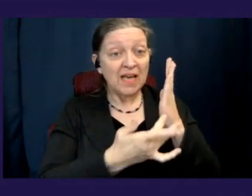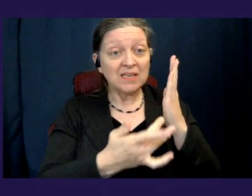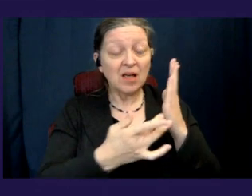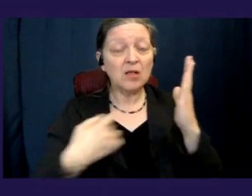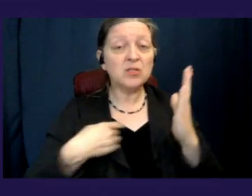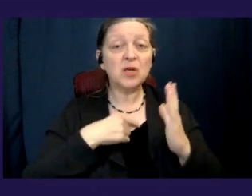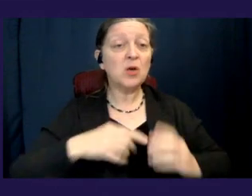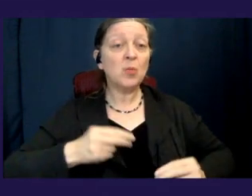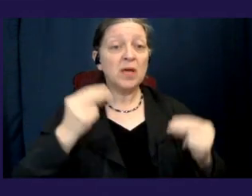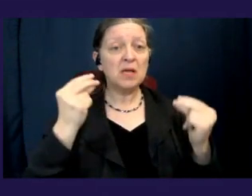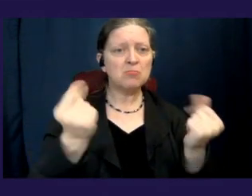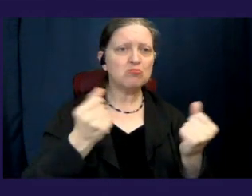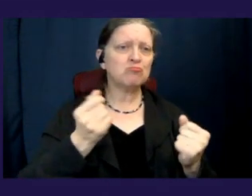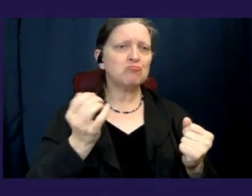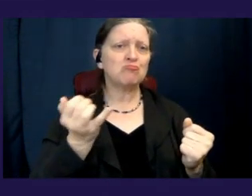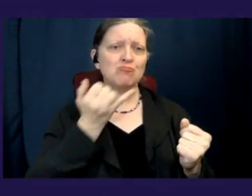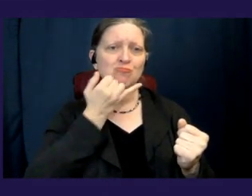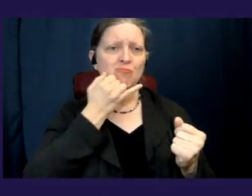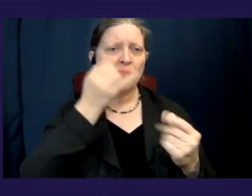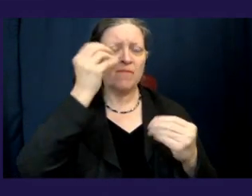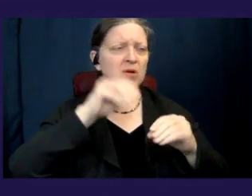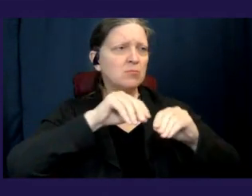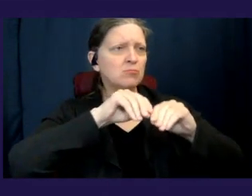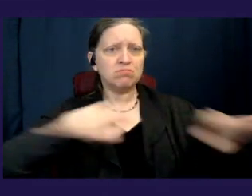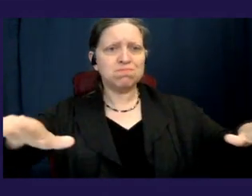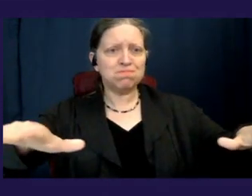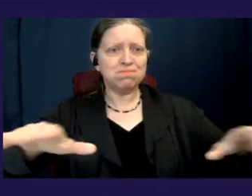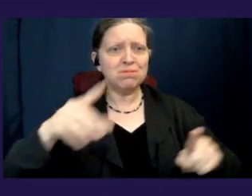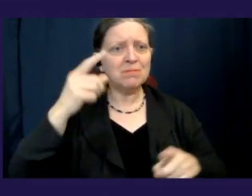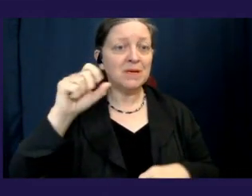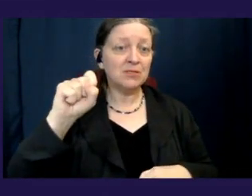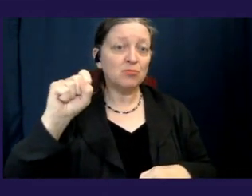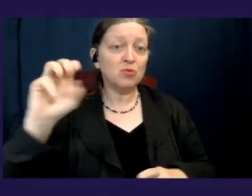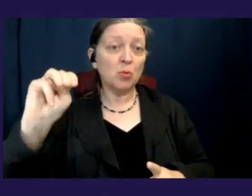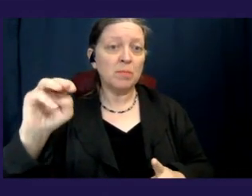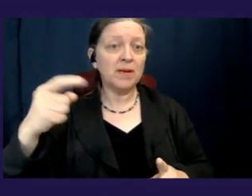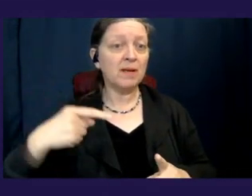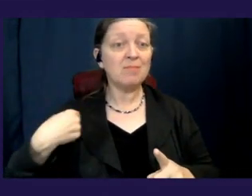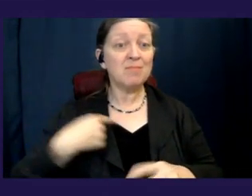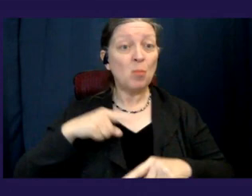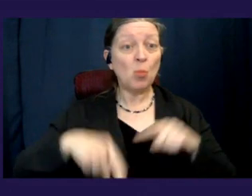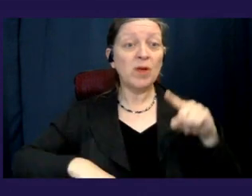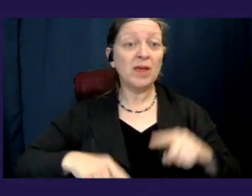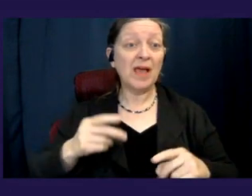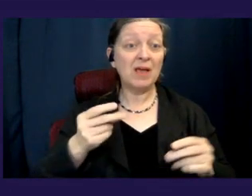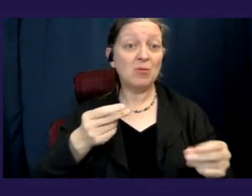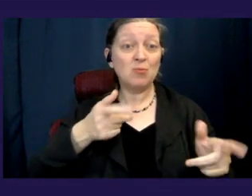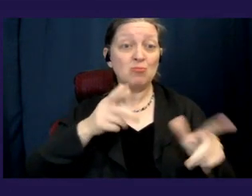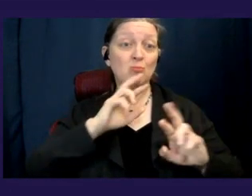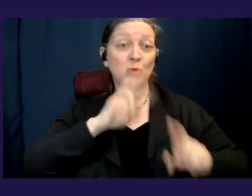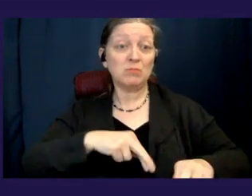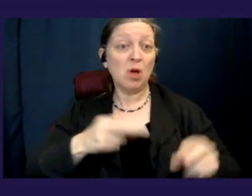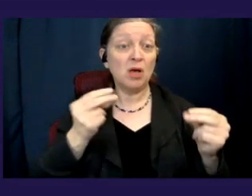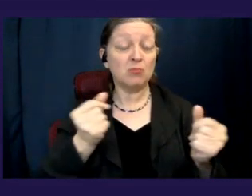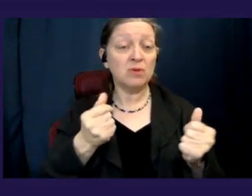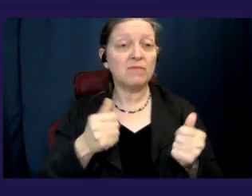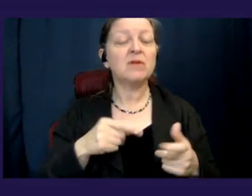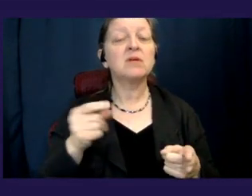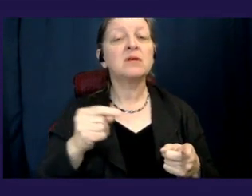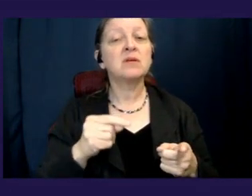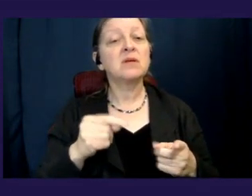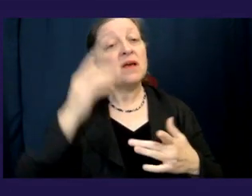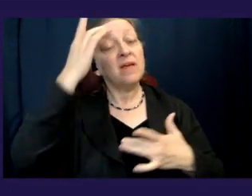thanks to social media. The infodemic accelerated and perpetuated misinformation, particularly as it was related